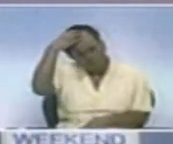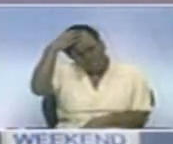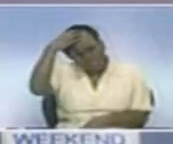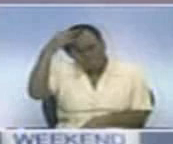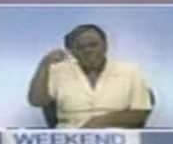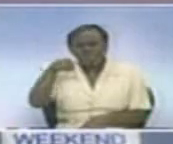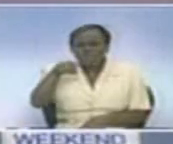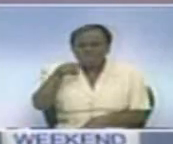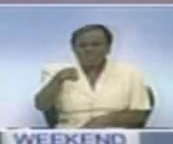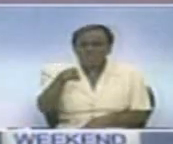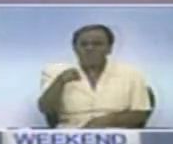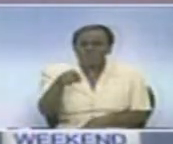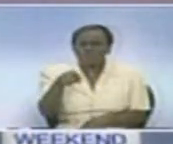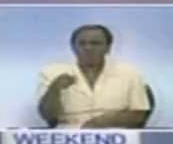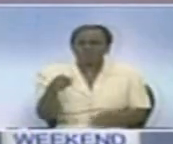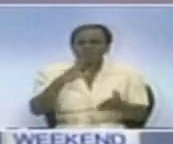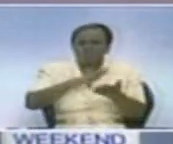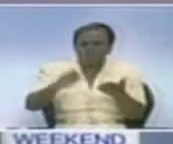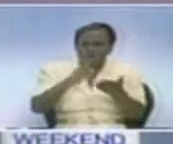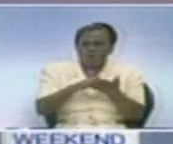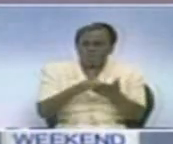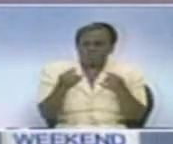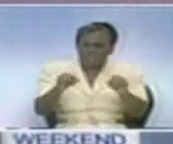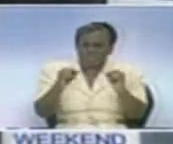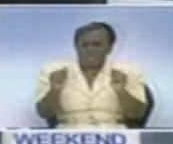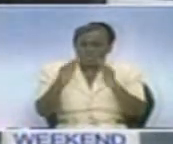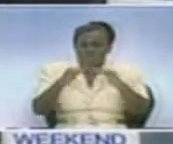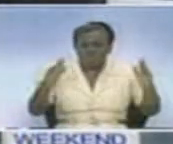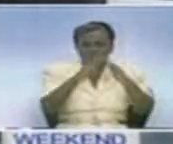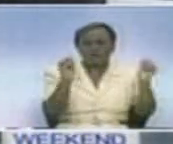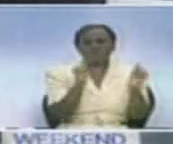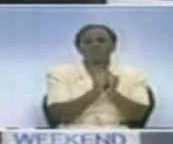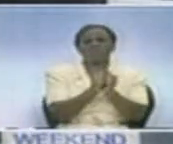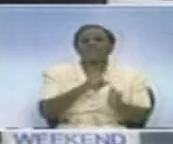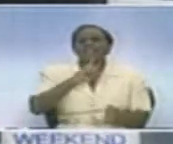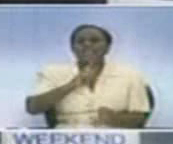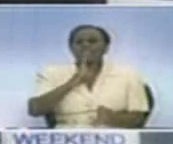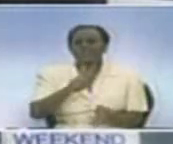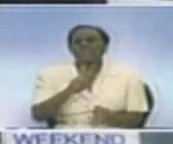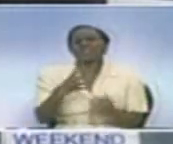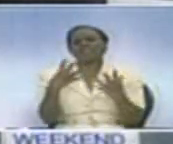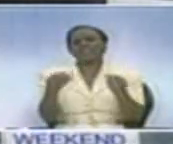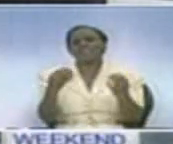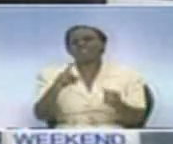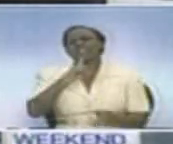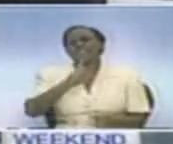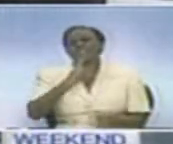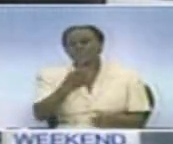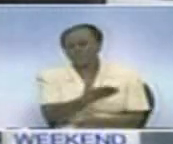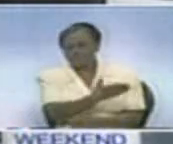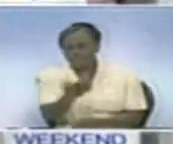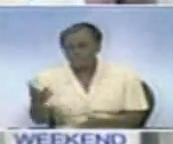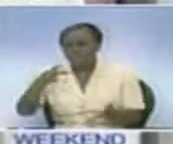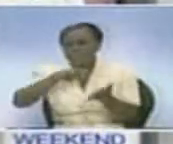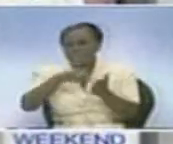you then seek to reconcile this with the efforts to get Nyumba Kumi out? Discipline those guys. Simple. What is the